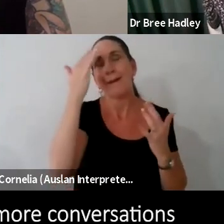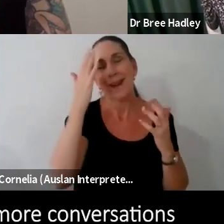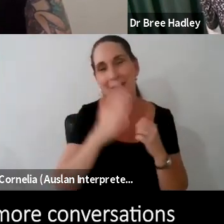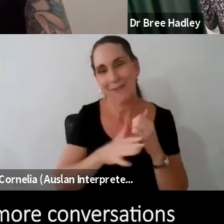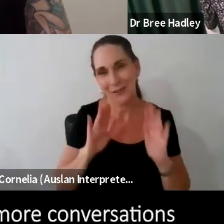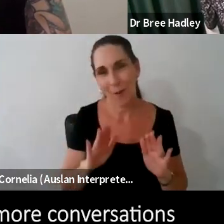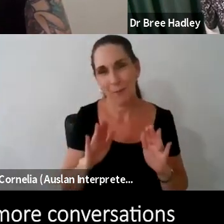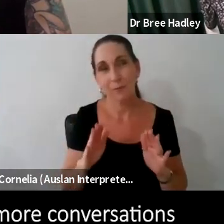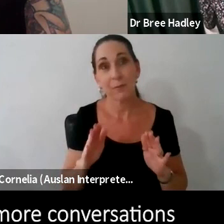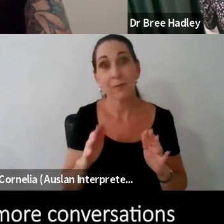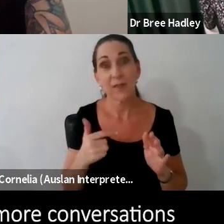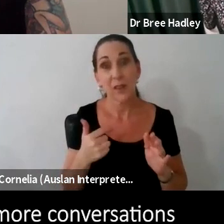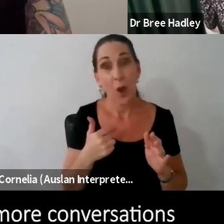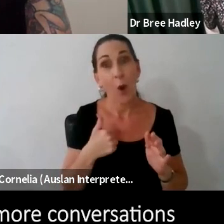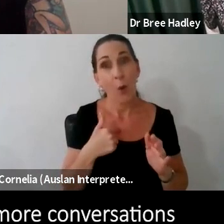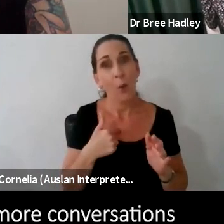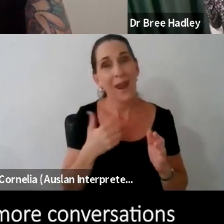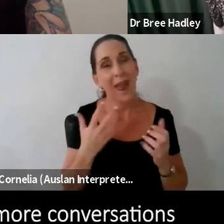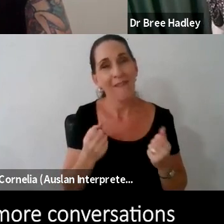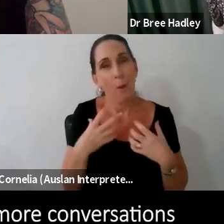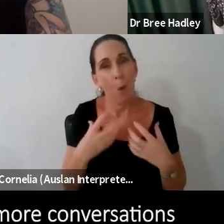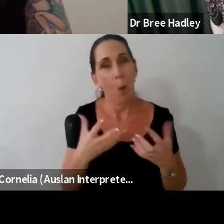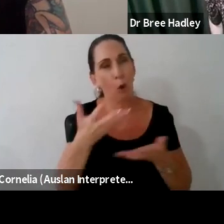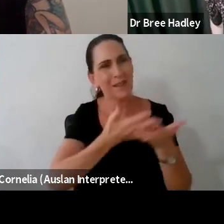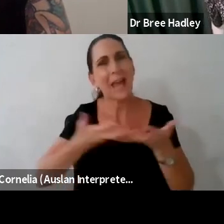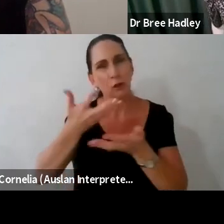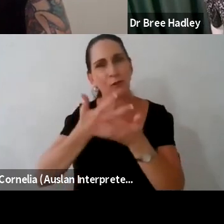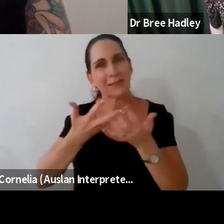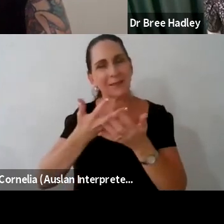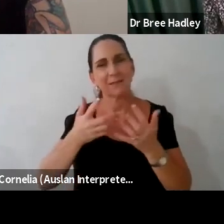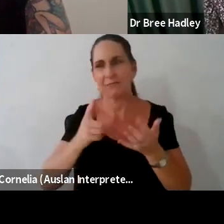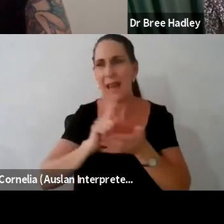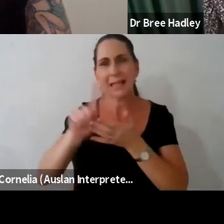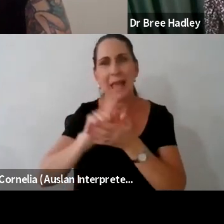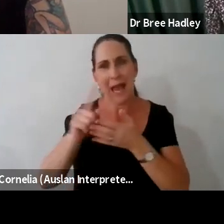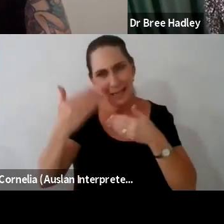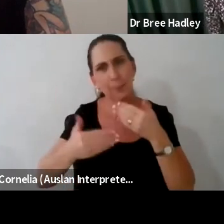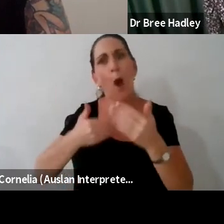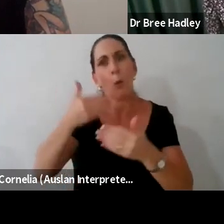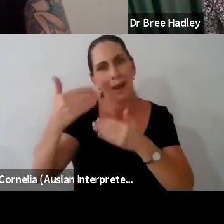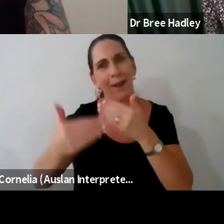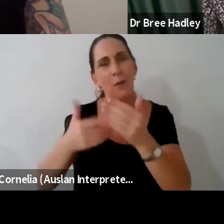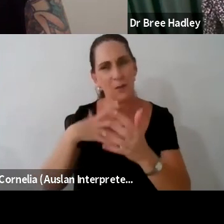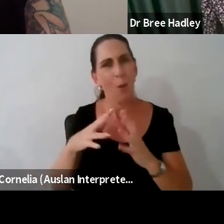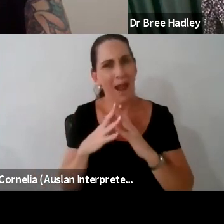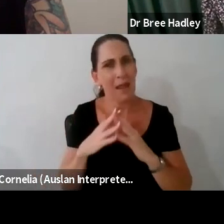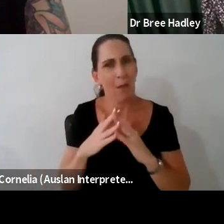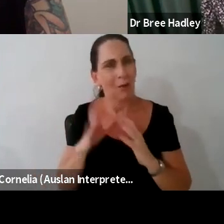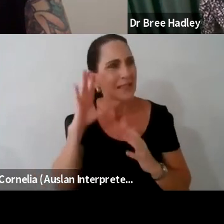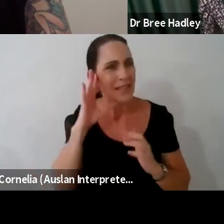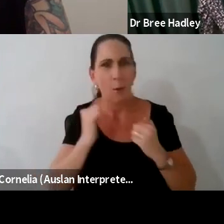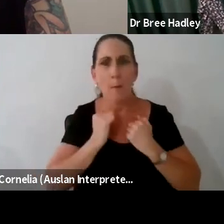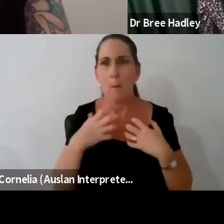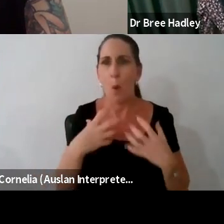Can we have more conversations at a different time and keep going, because it's all so valuable? Hear from more people in the audience.